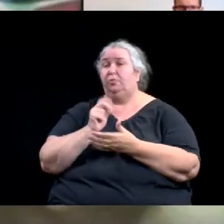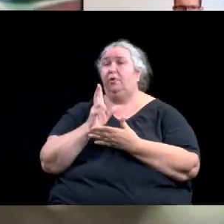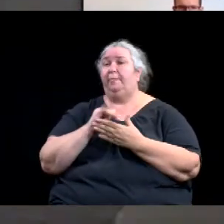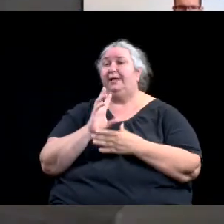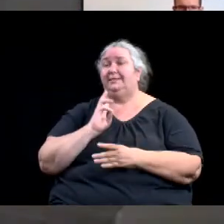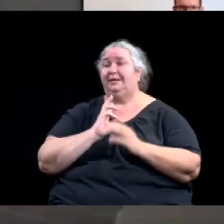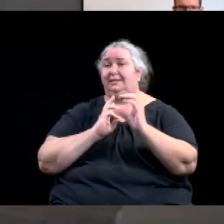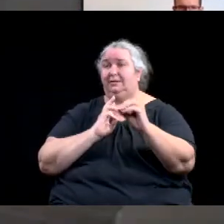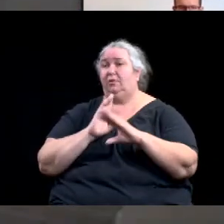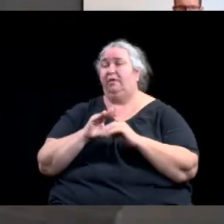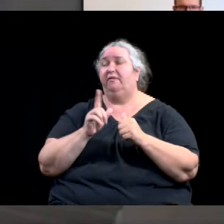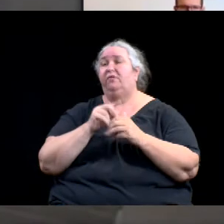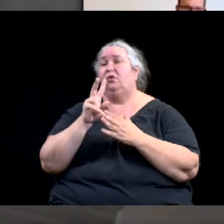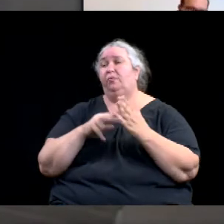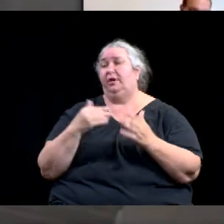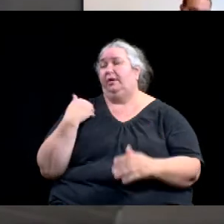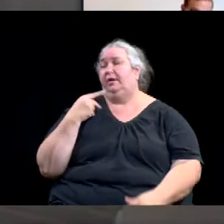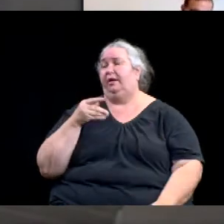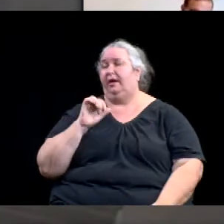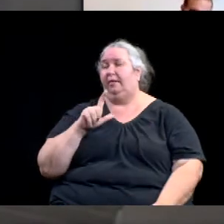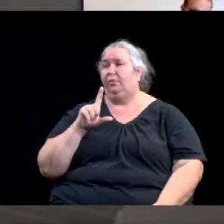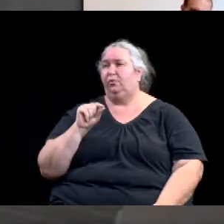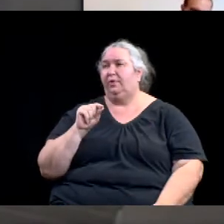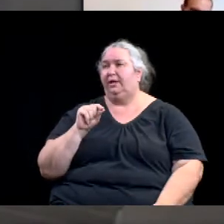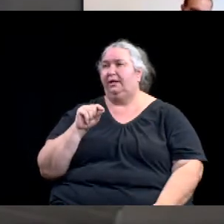there any questions for staff?